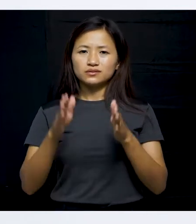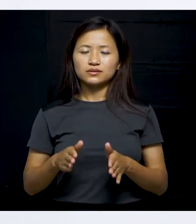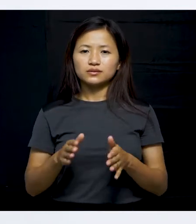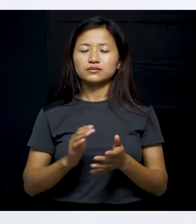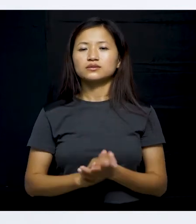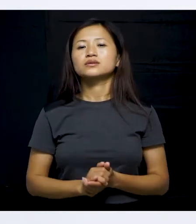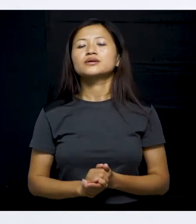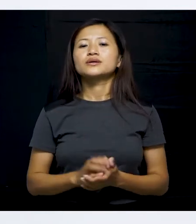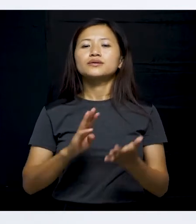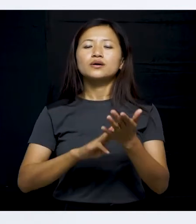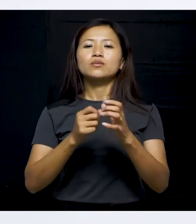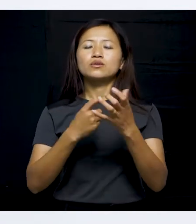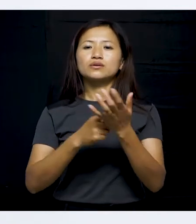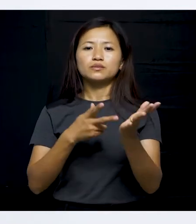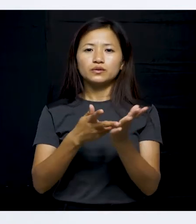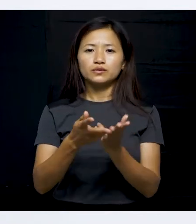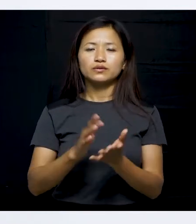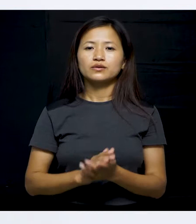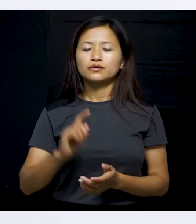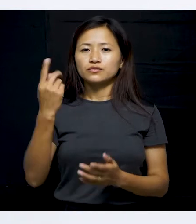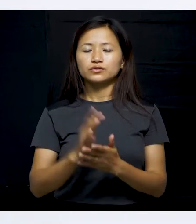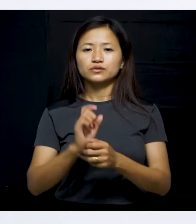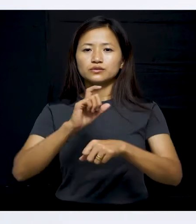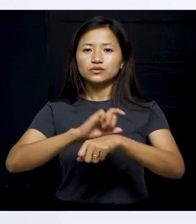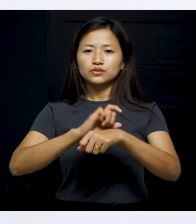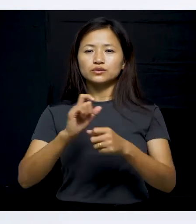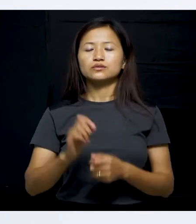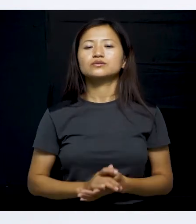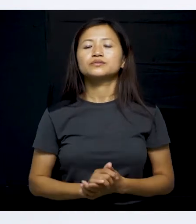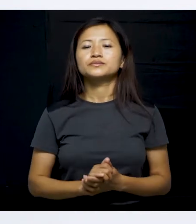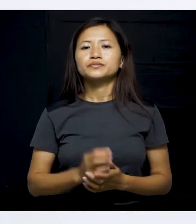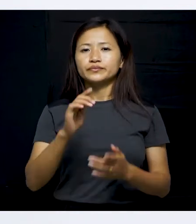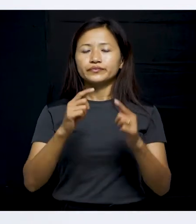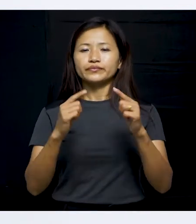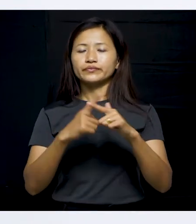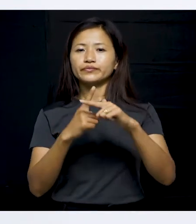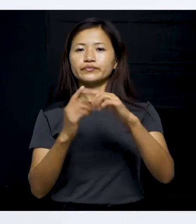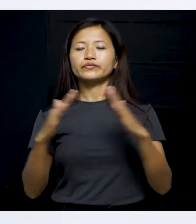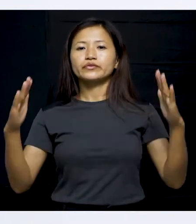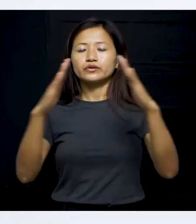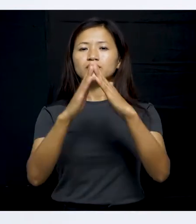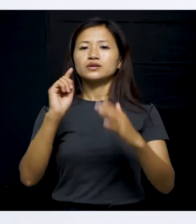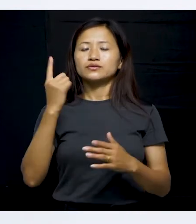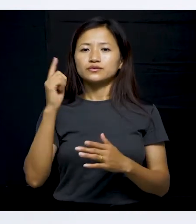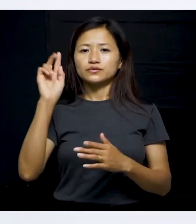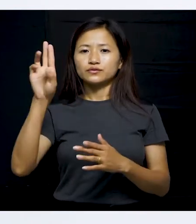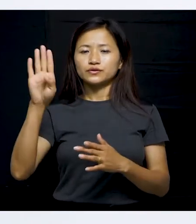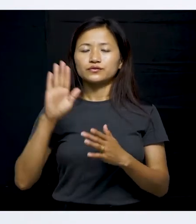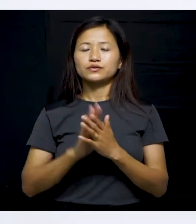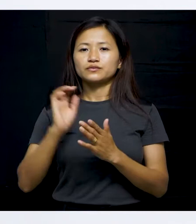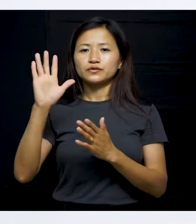Molung village and he also started the first Christian church, and he also baptized 15 people there.